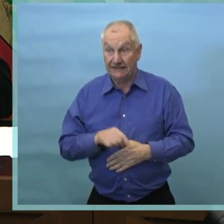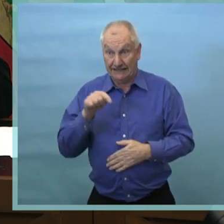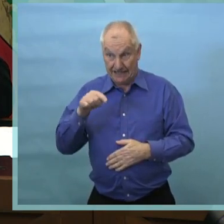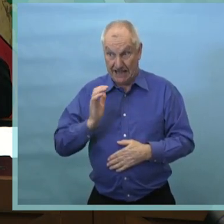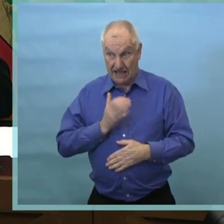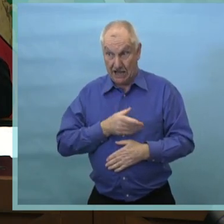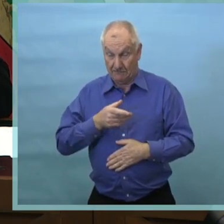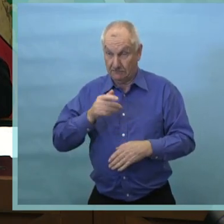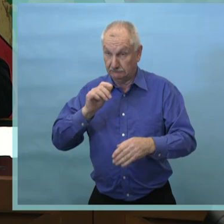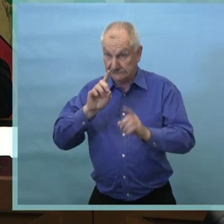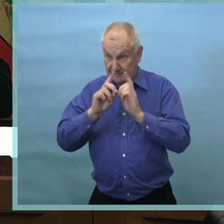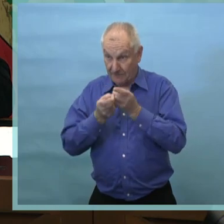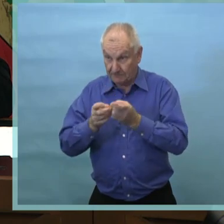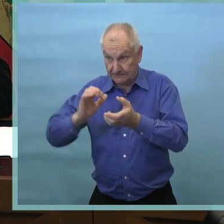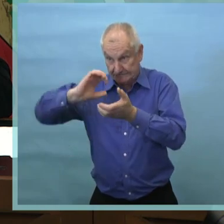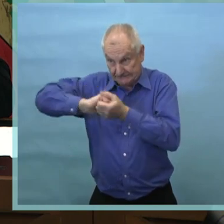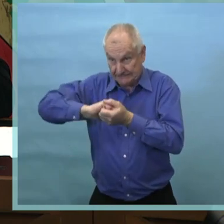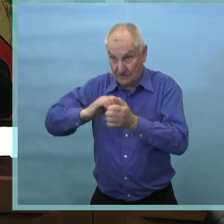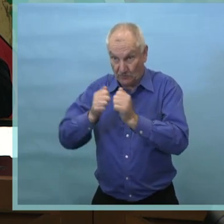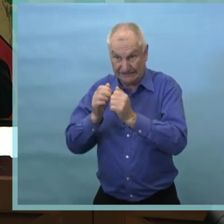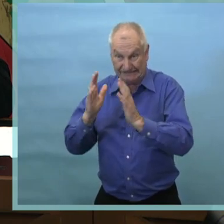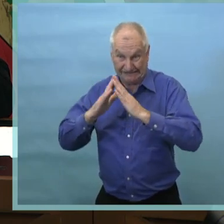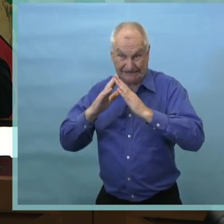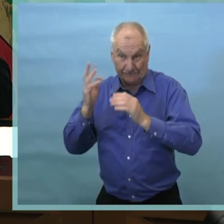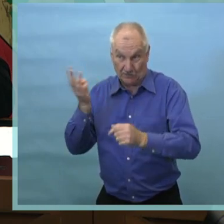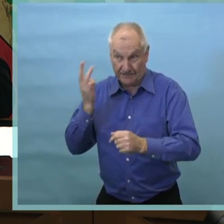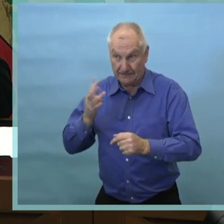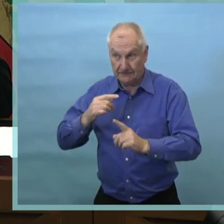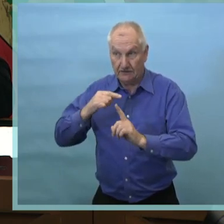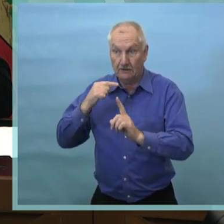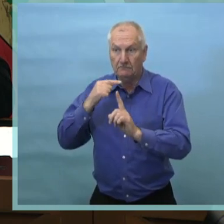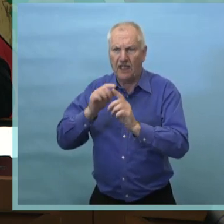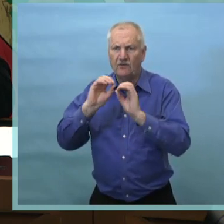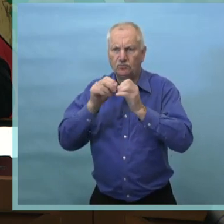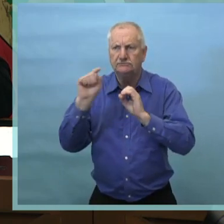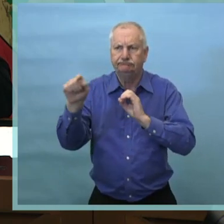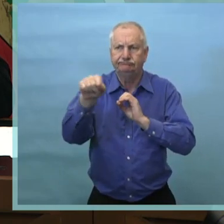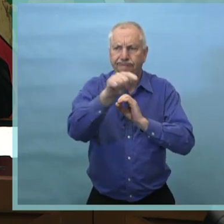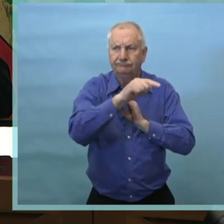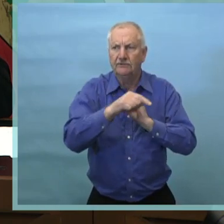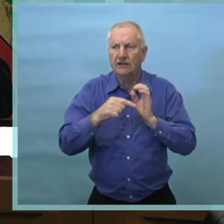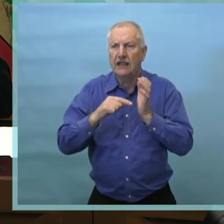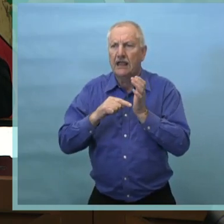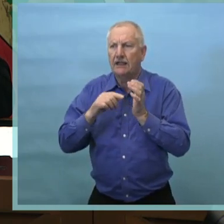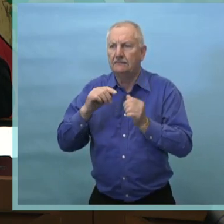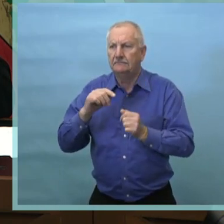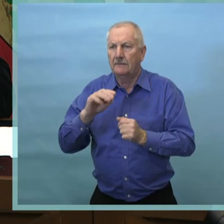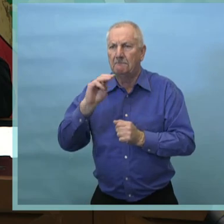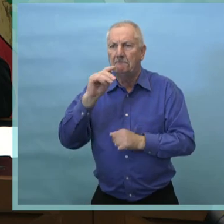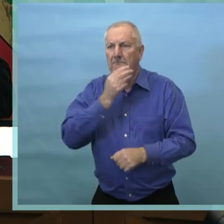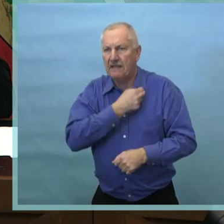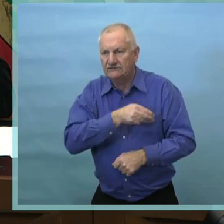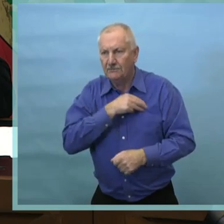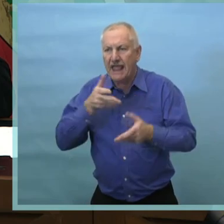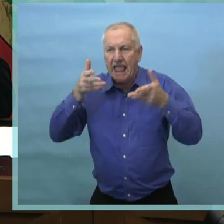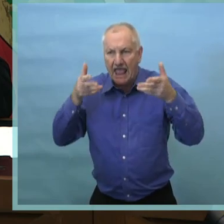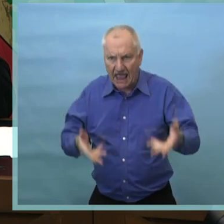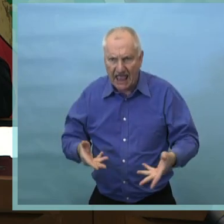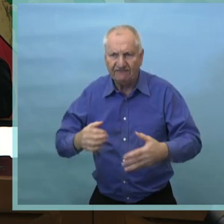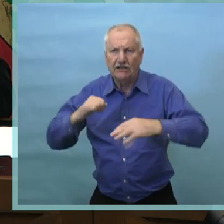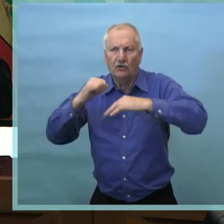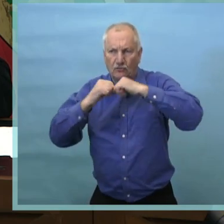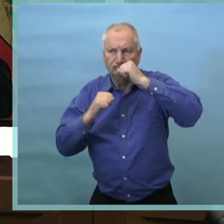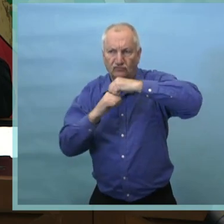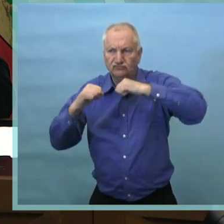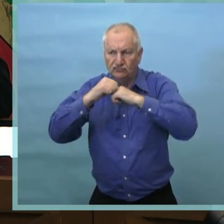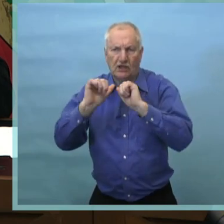of Winnipeg and with organizations like Manitoba Heavy Construction Association, we went out and we developed protocols. I don't know if